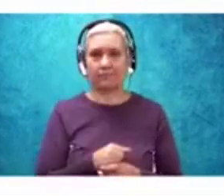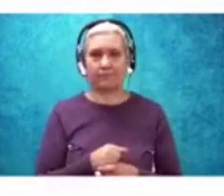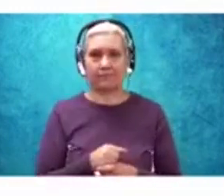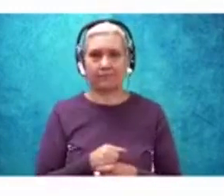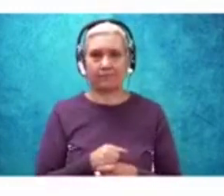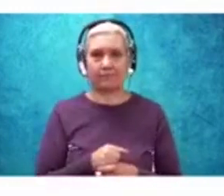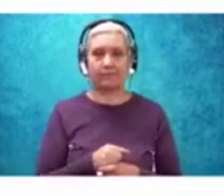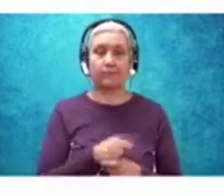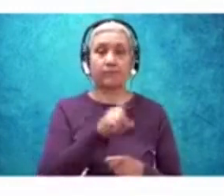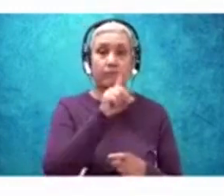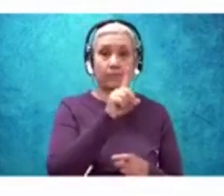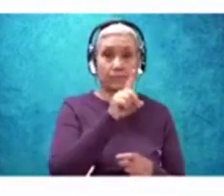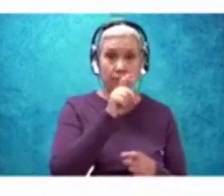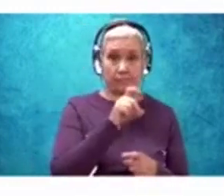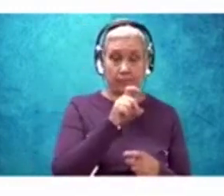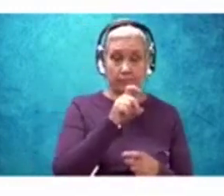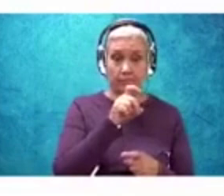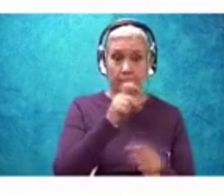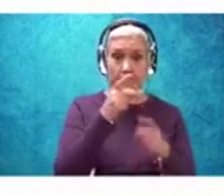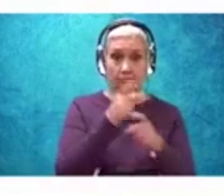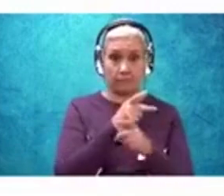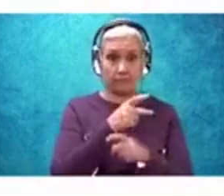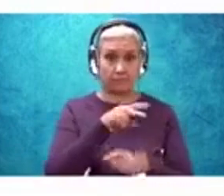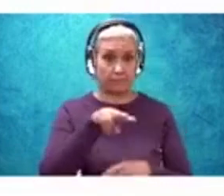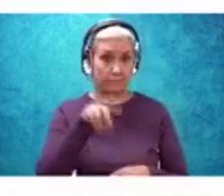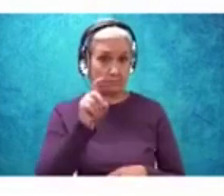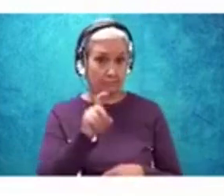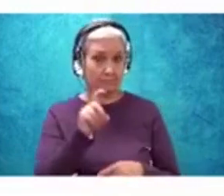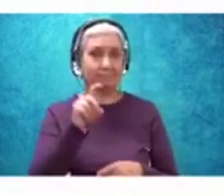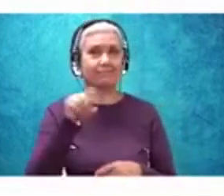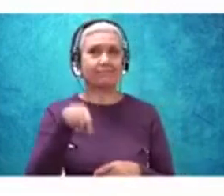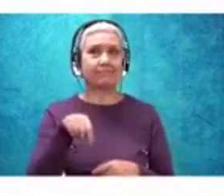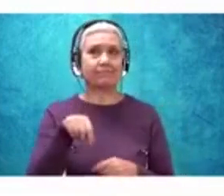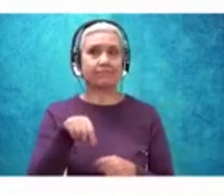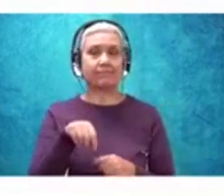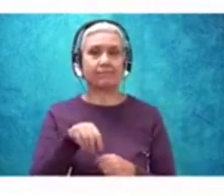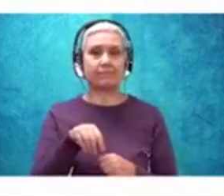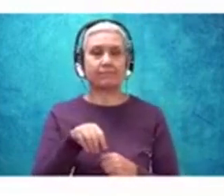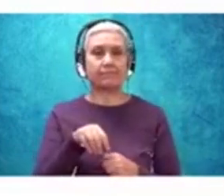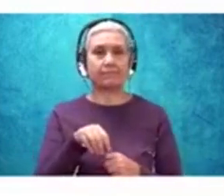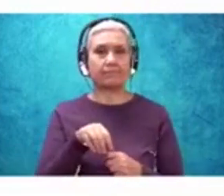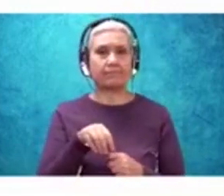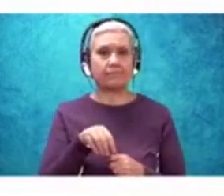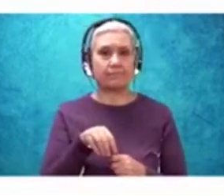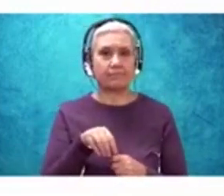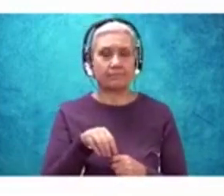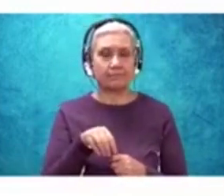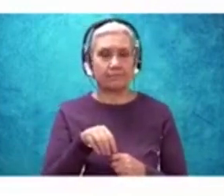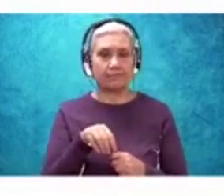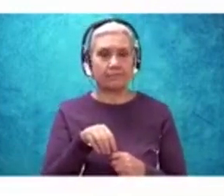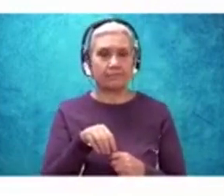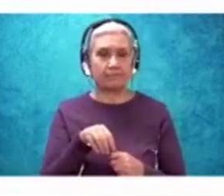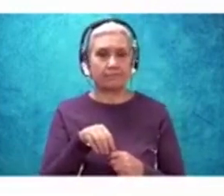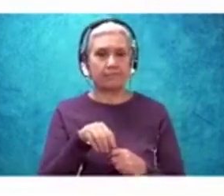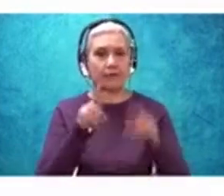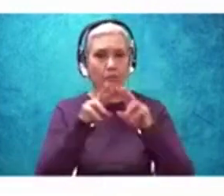us 2x, and we can see those 2x rectangles within the larger